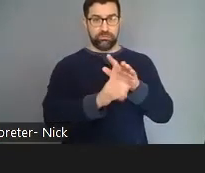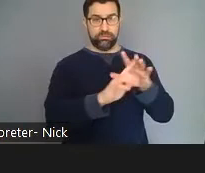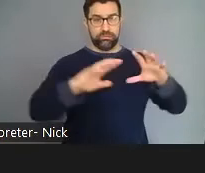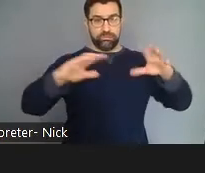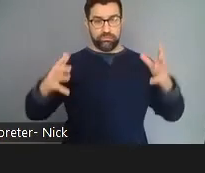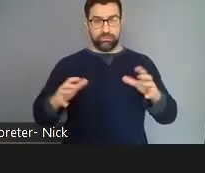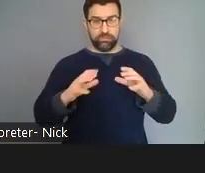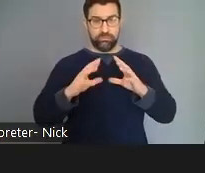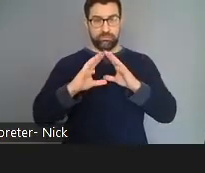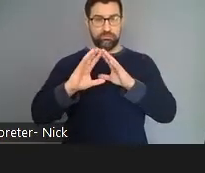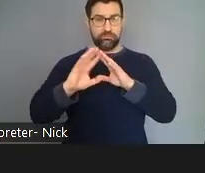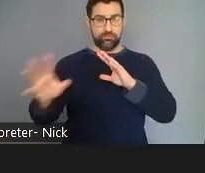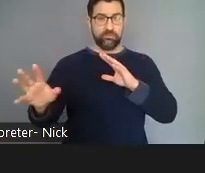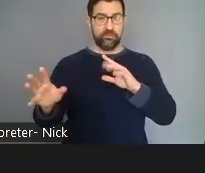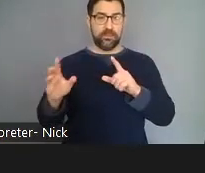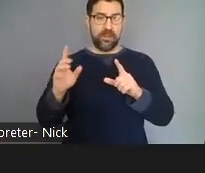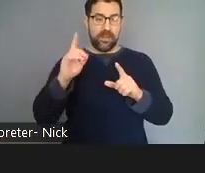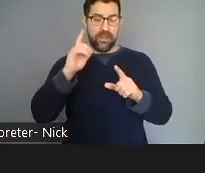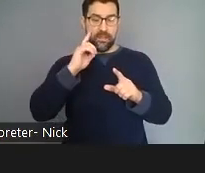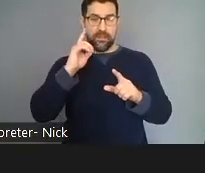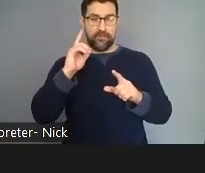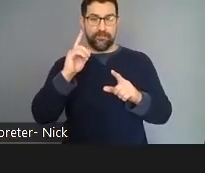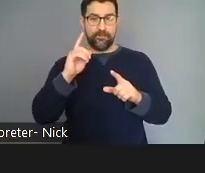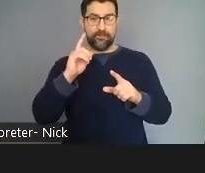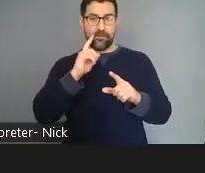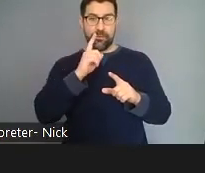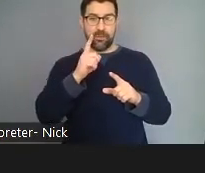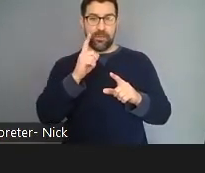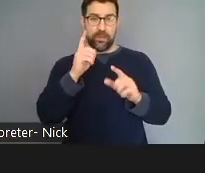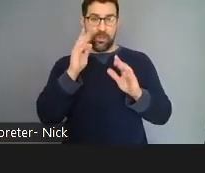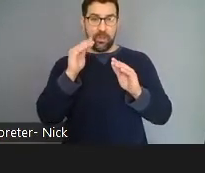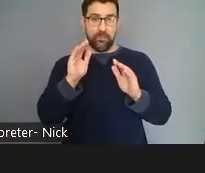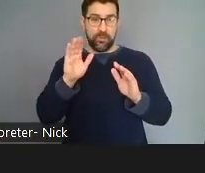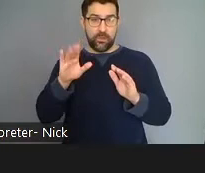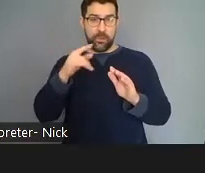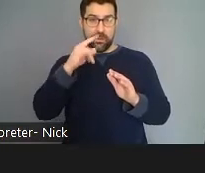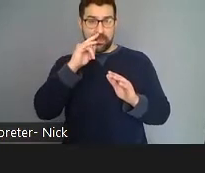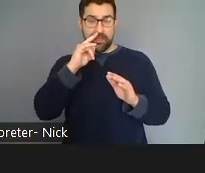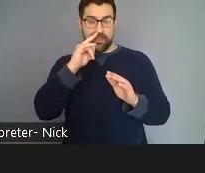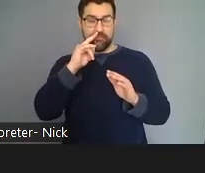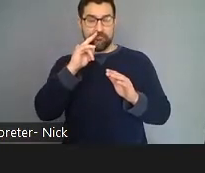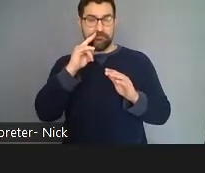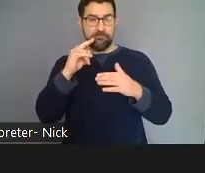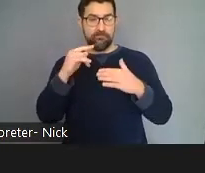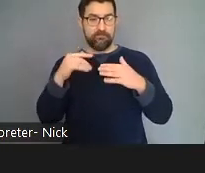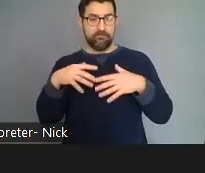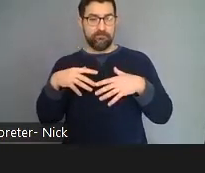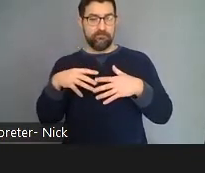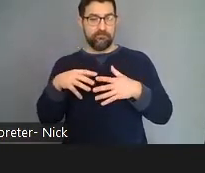I believe that it just sort of, I really hope that your kid gains the confidence to sort